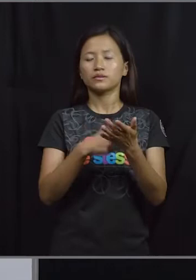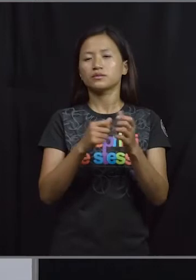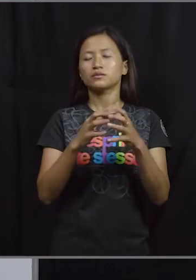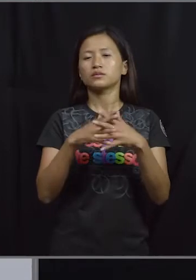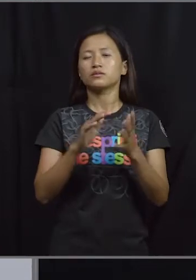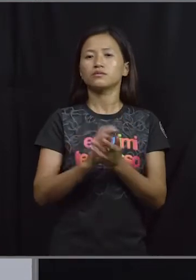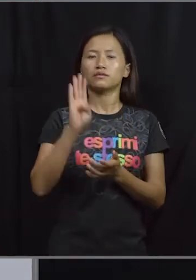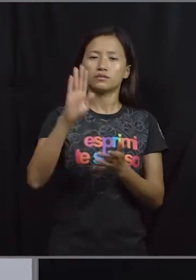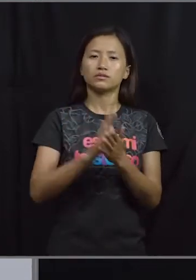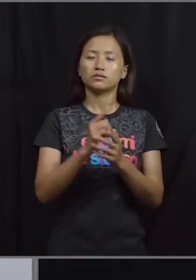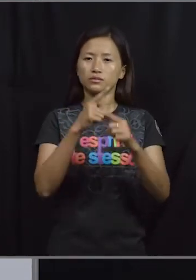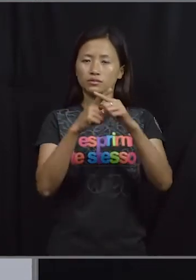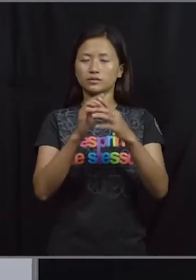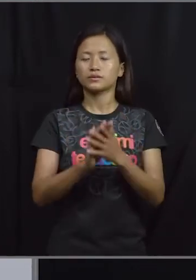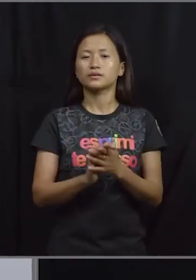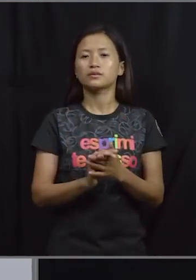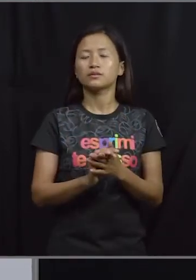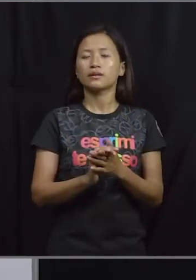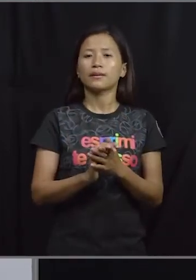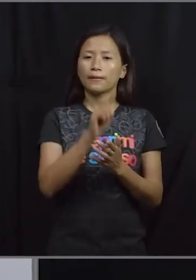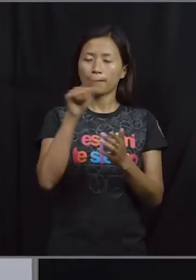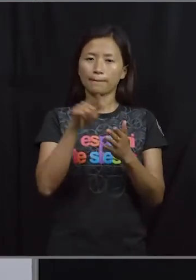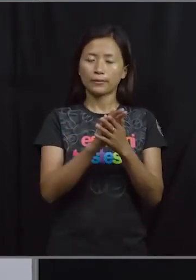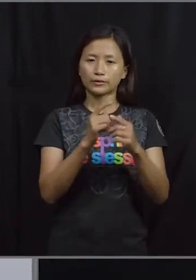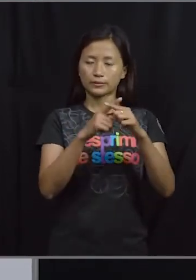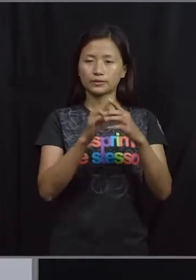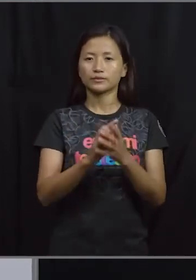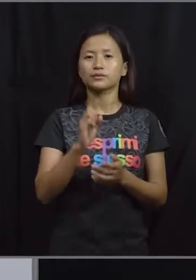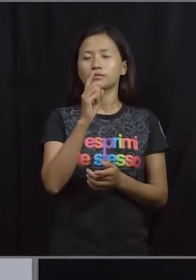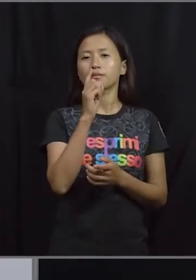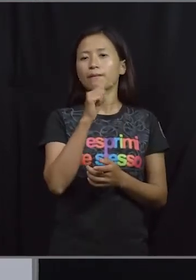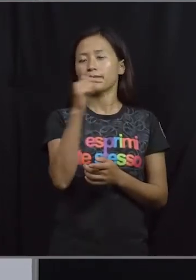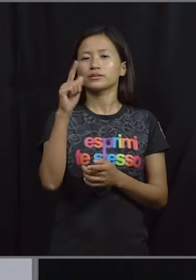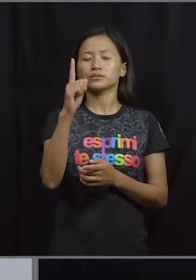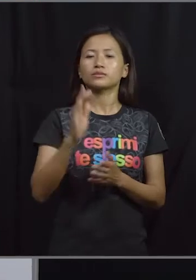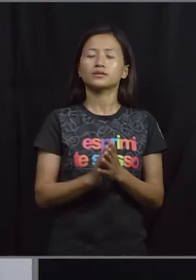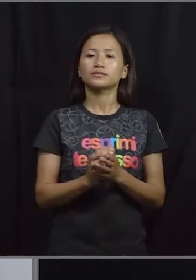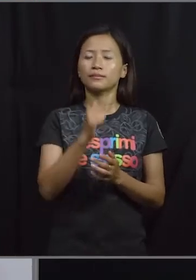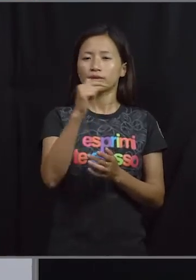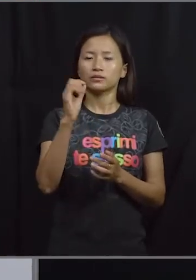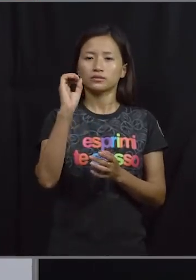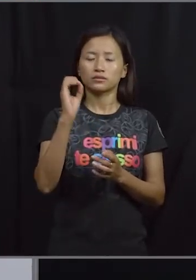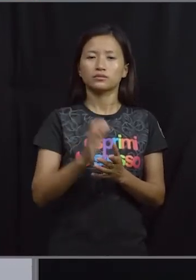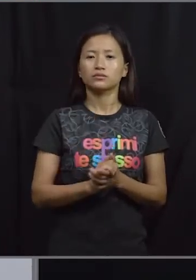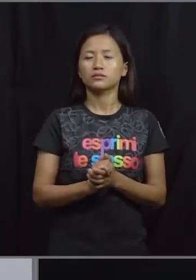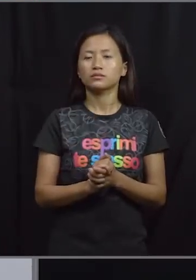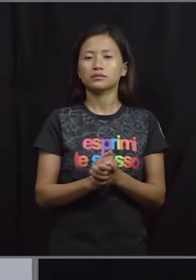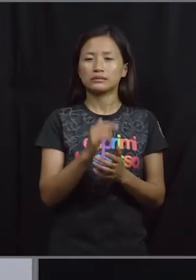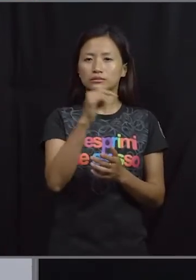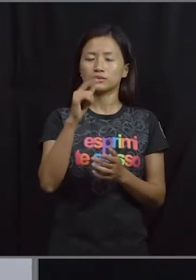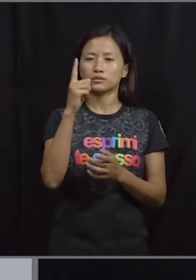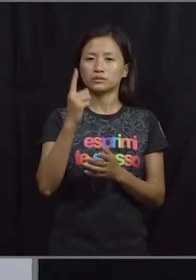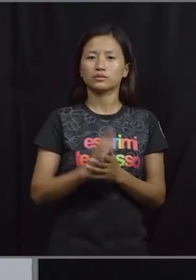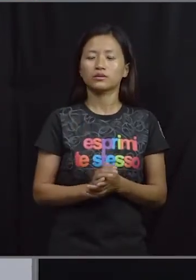4 elements, cross multiply minus 1 minus 0, minus 1 minus 0, that is minus 1. This is how